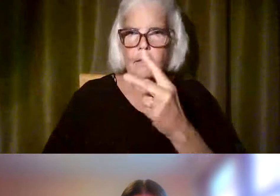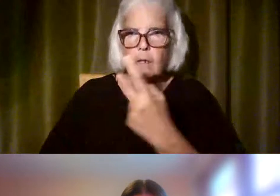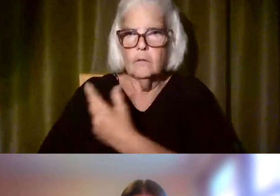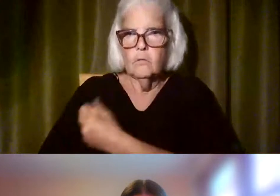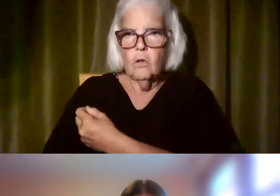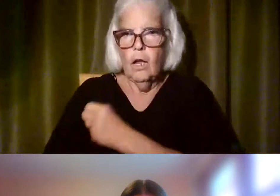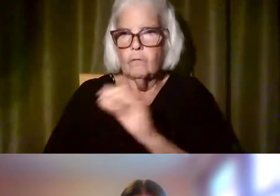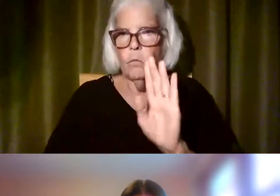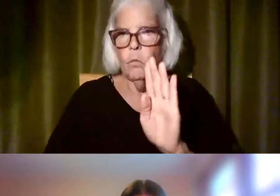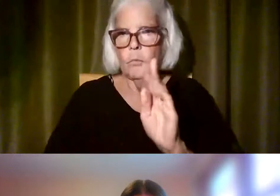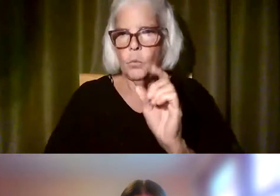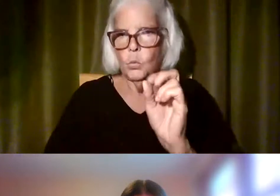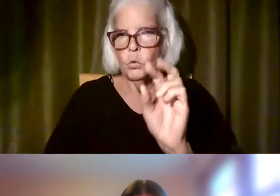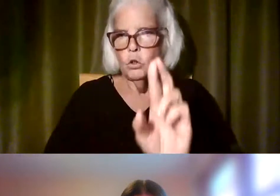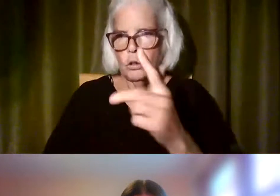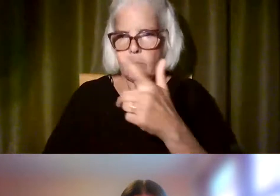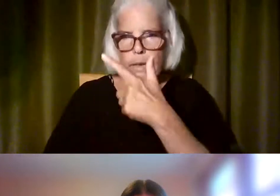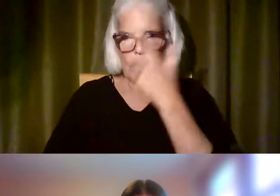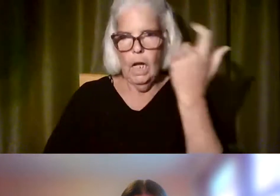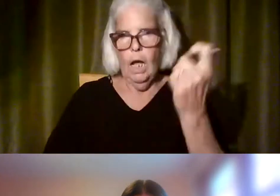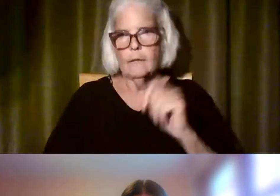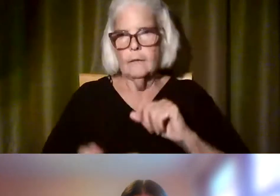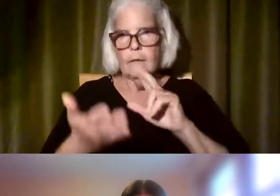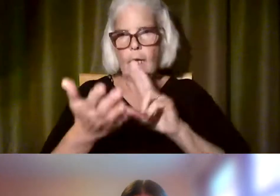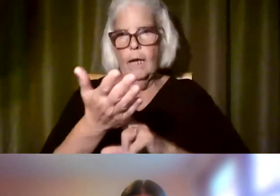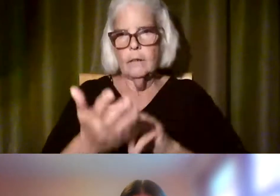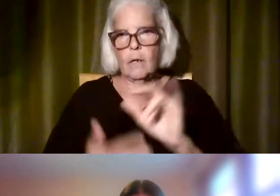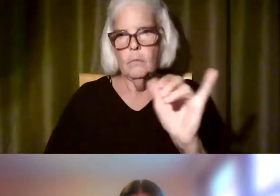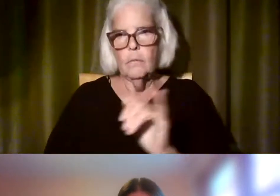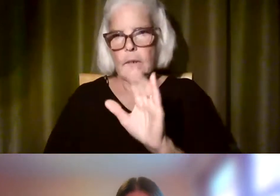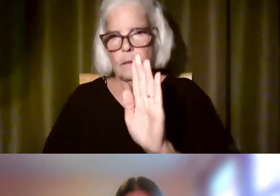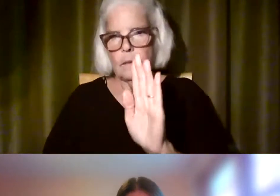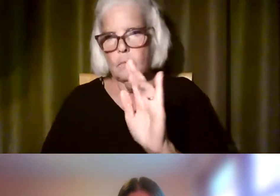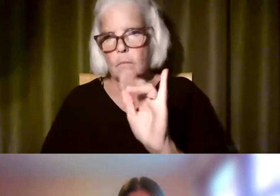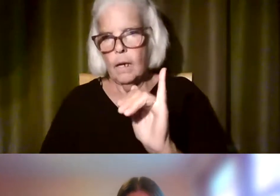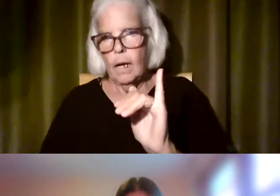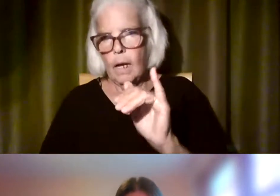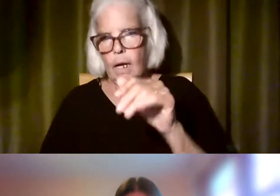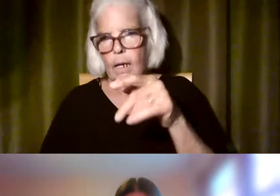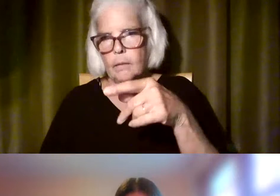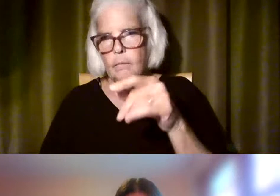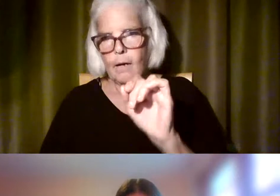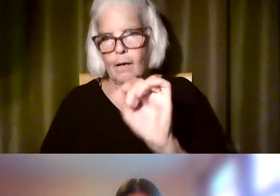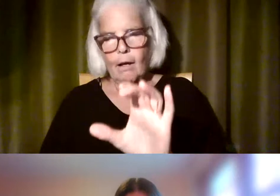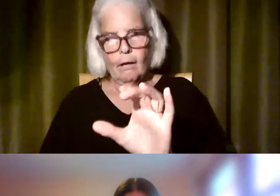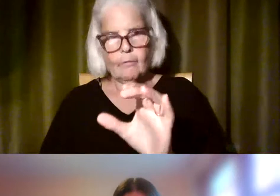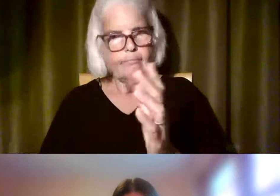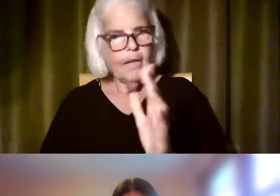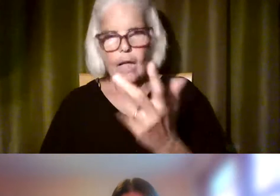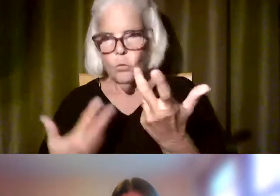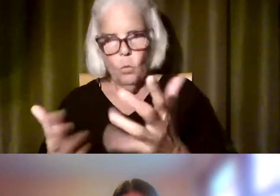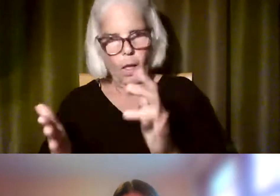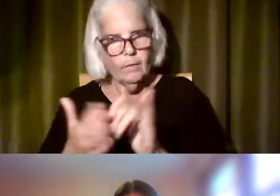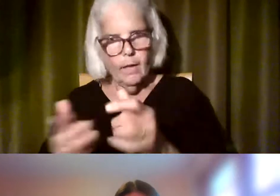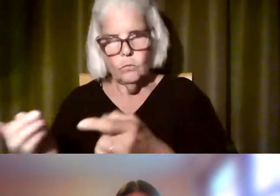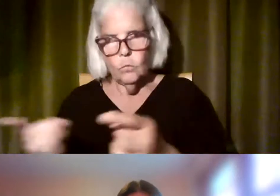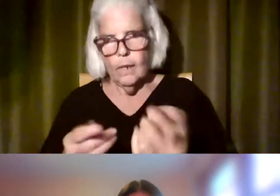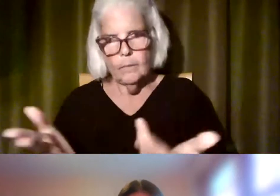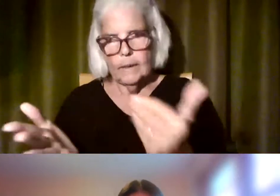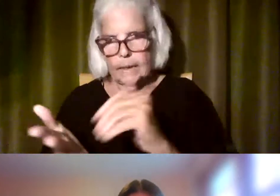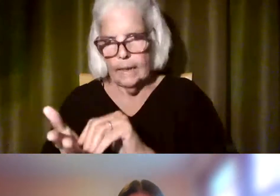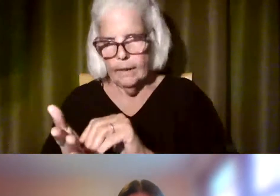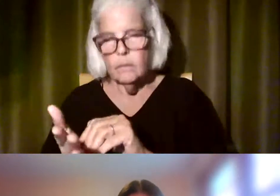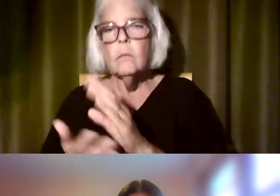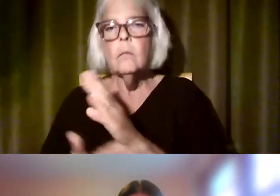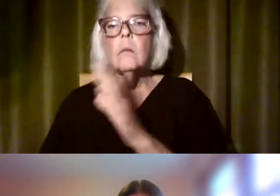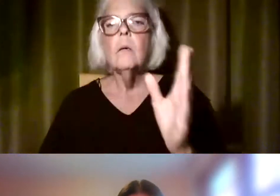Great So from feedback. working with our registration system, I know that the opportunities for vaccine